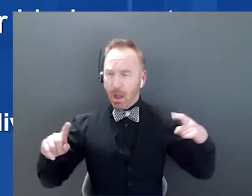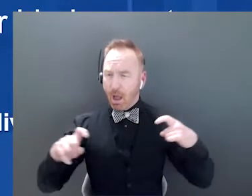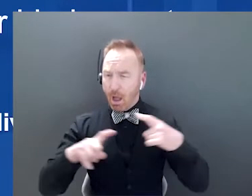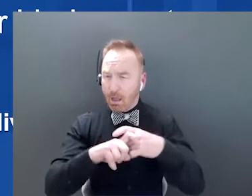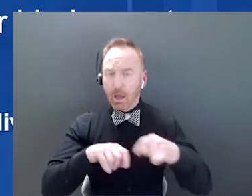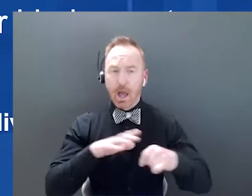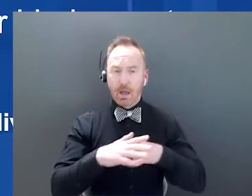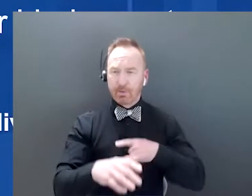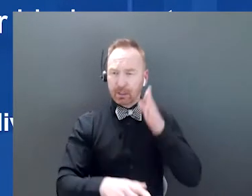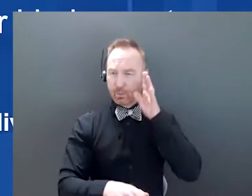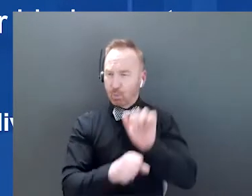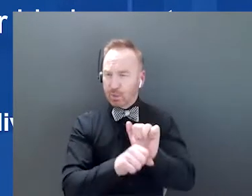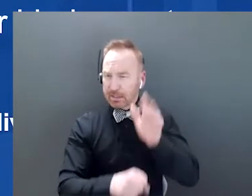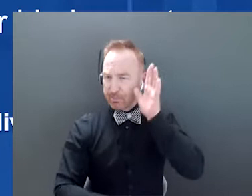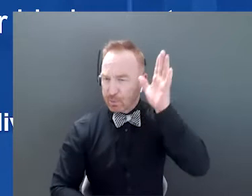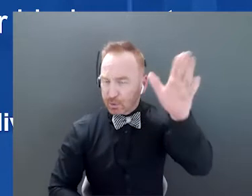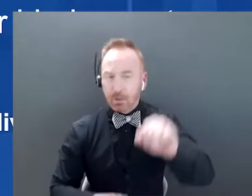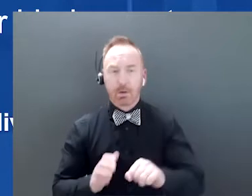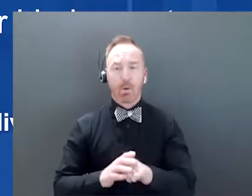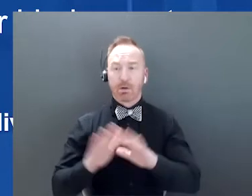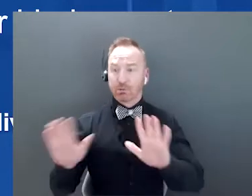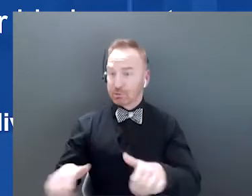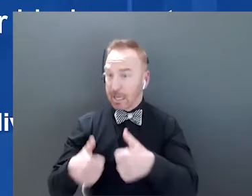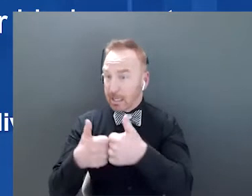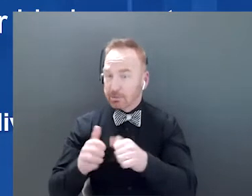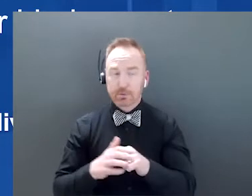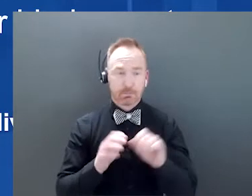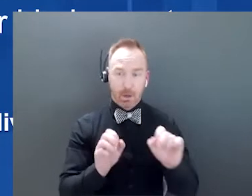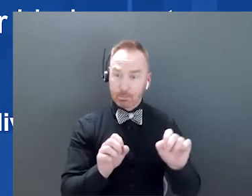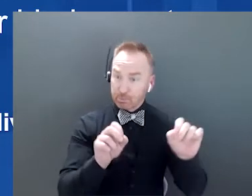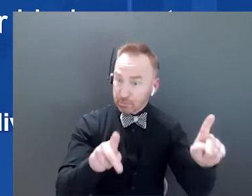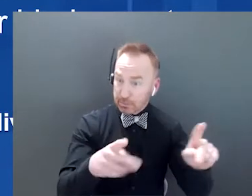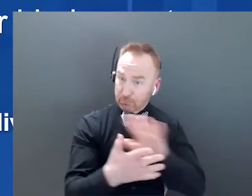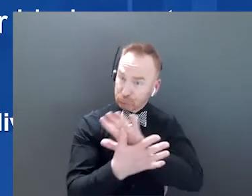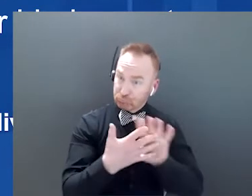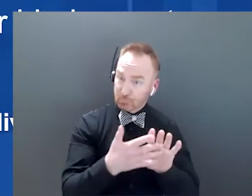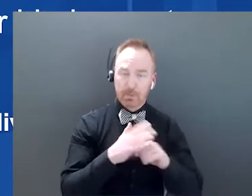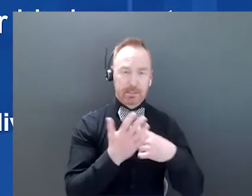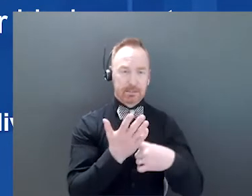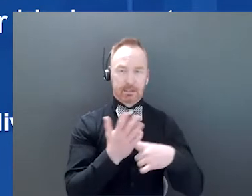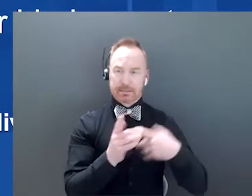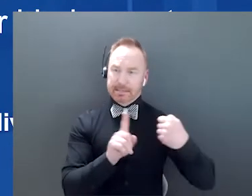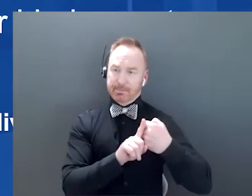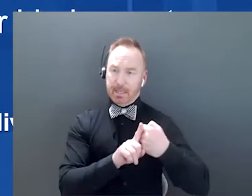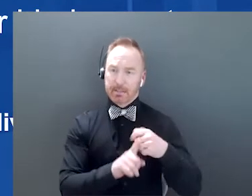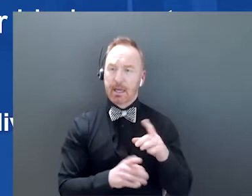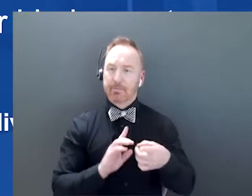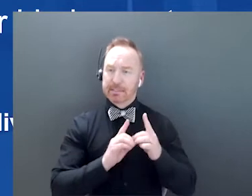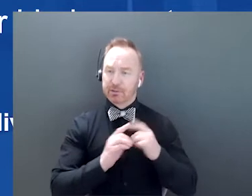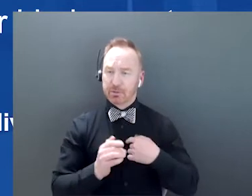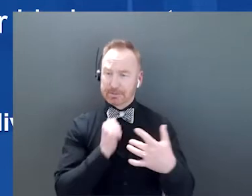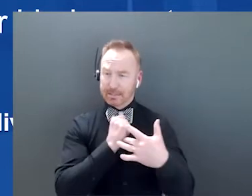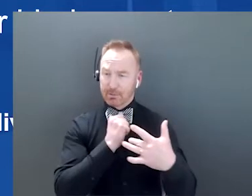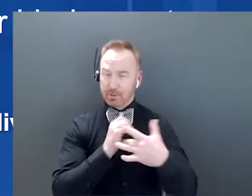and opportunities that it might present. For instance, when talking about the impact of digital technologies in the future of